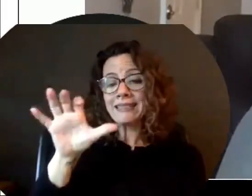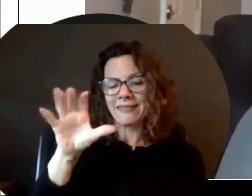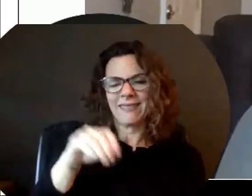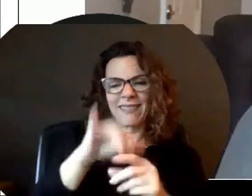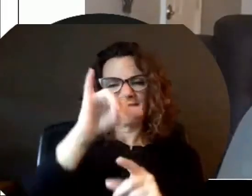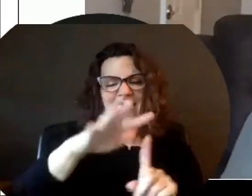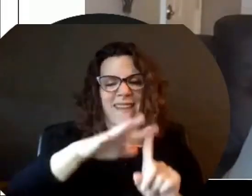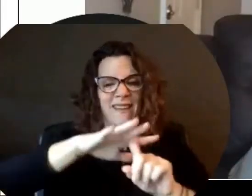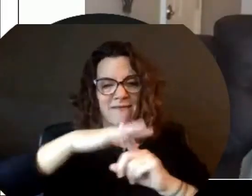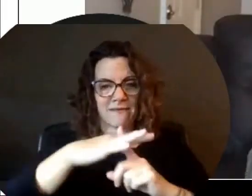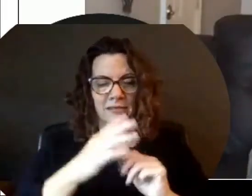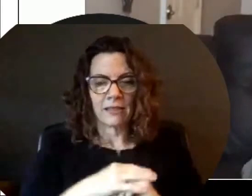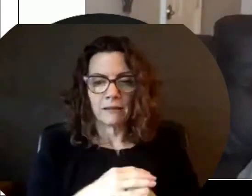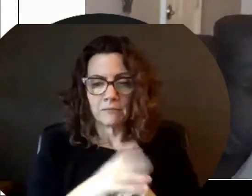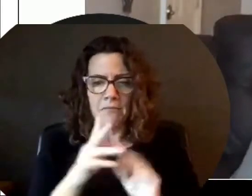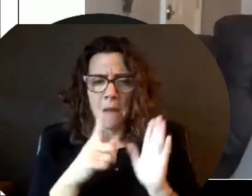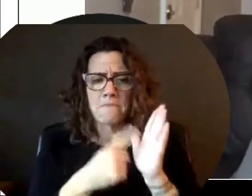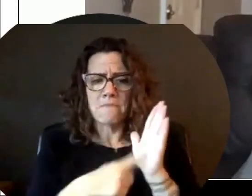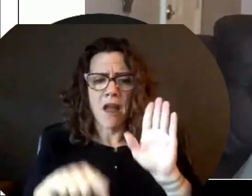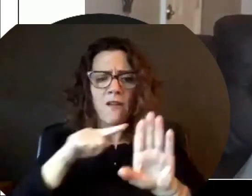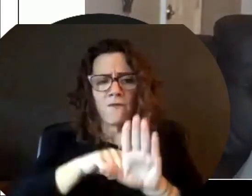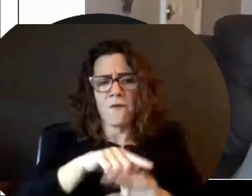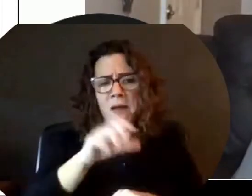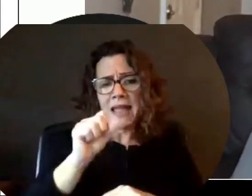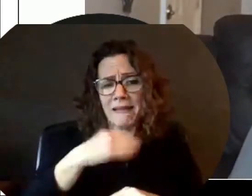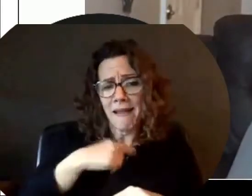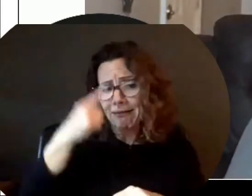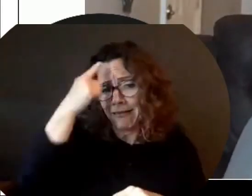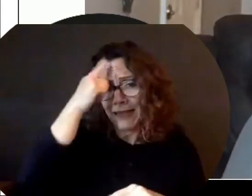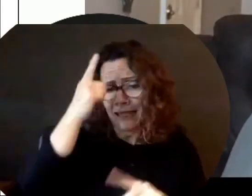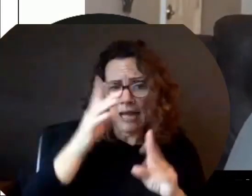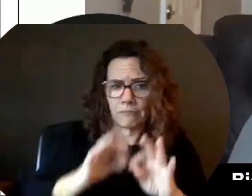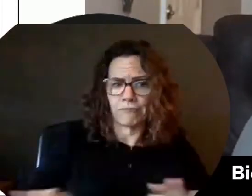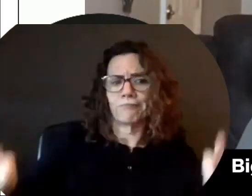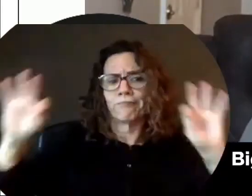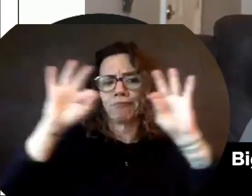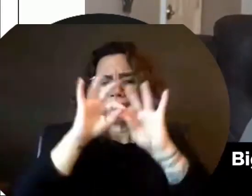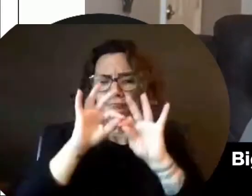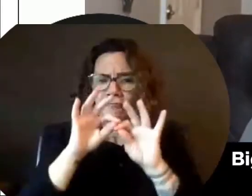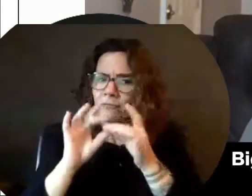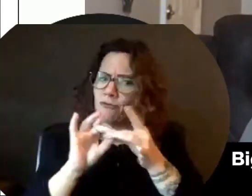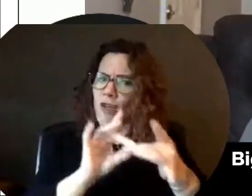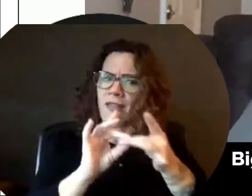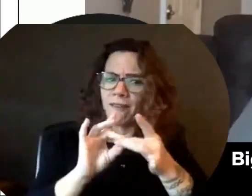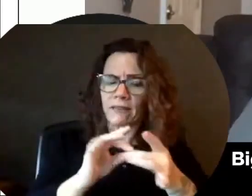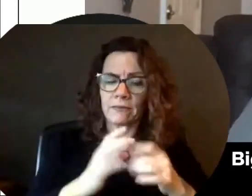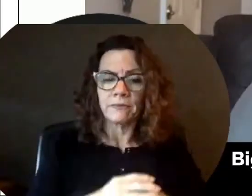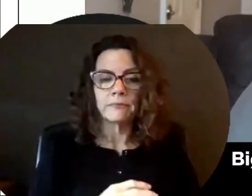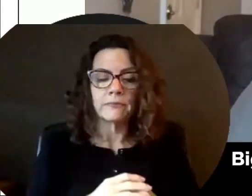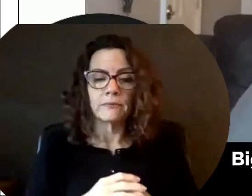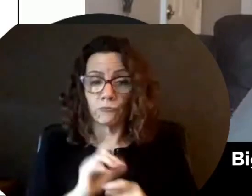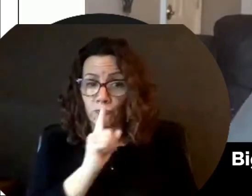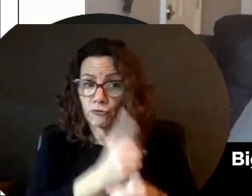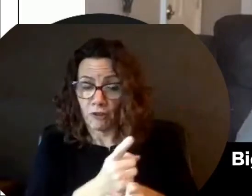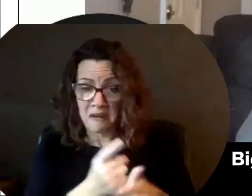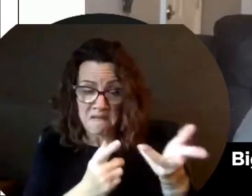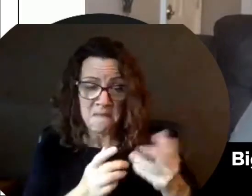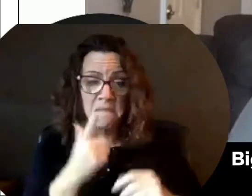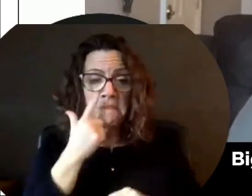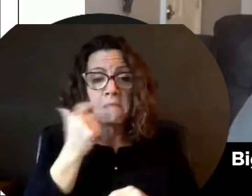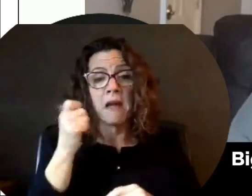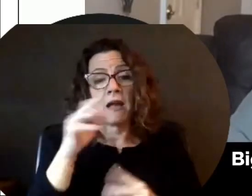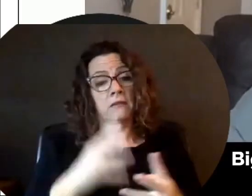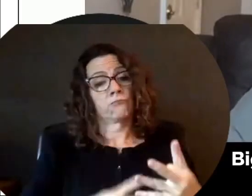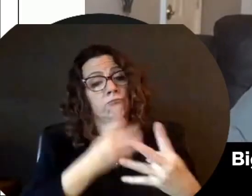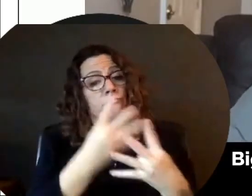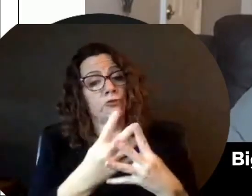is material reality, right? Because when you go to prisons, inherently cannibalistic, right? Because they take you from